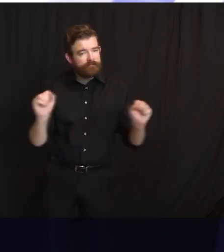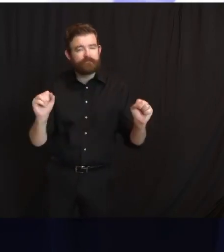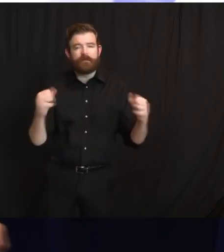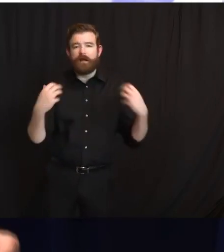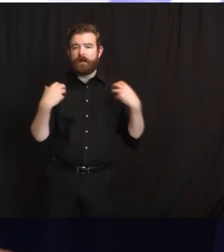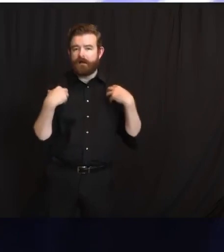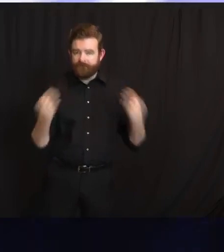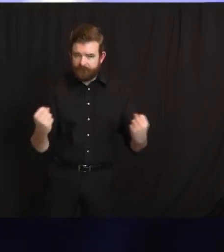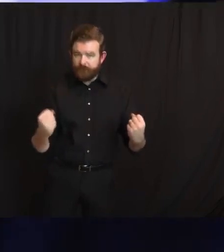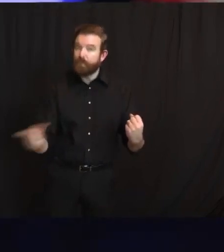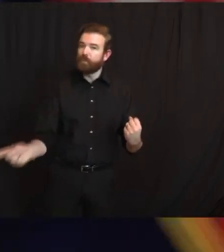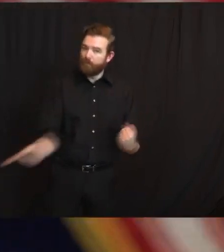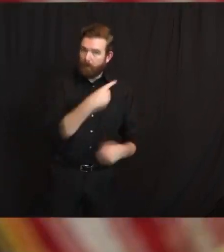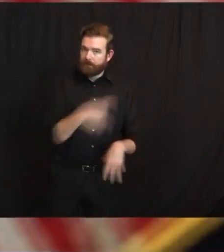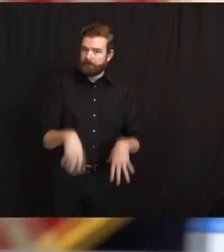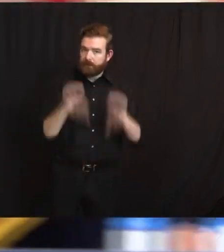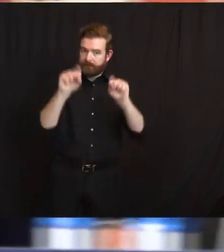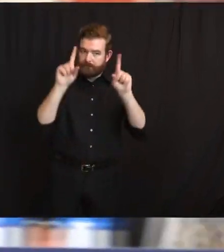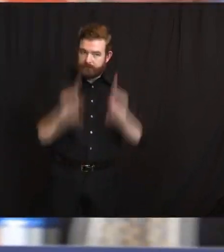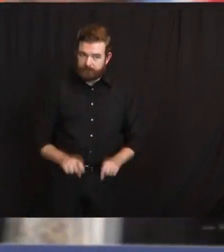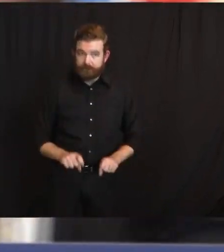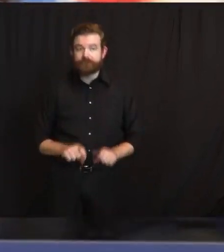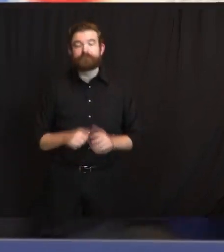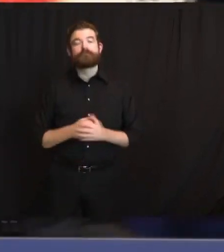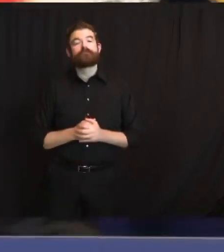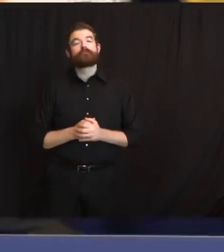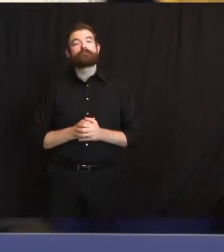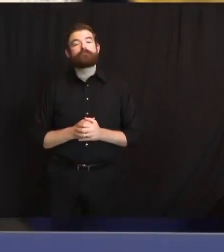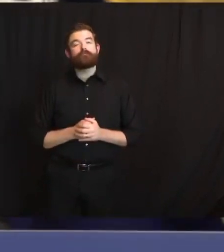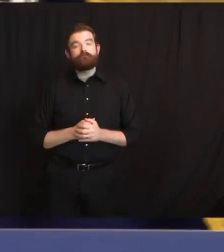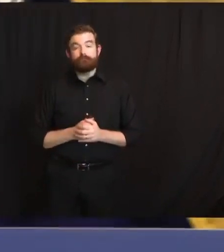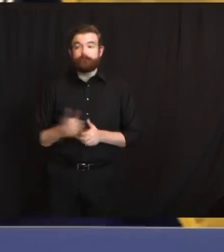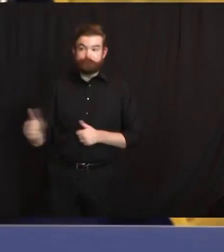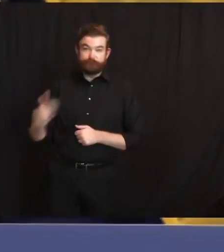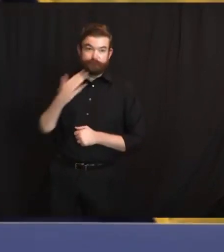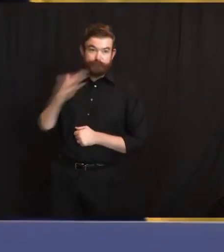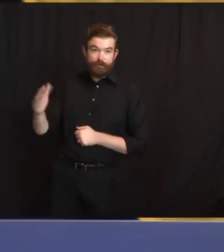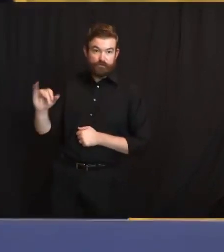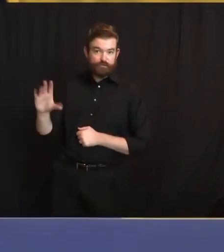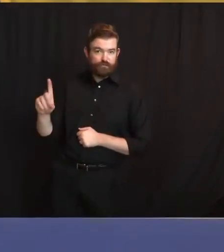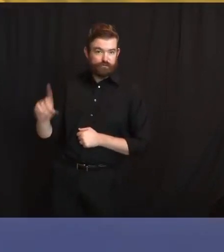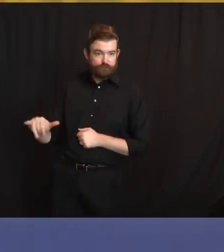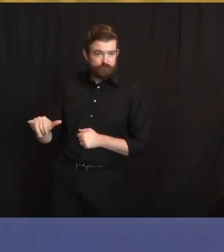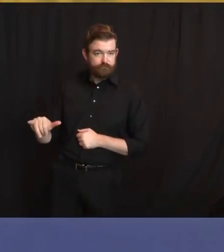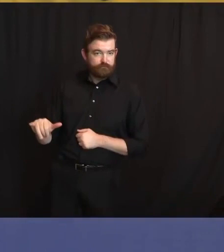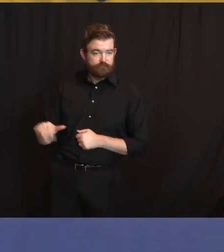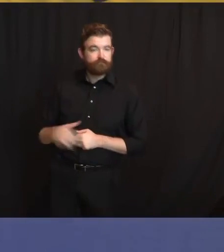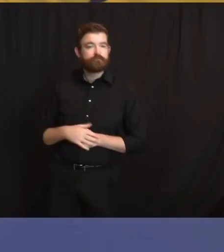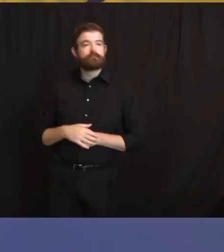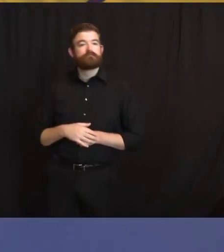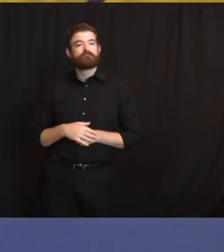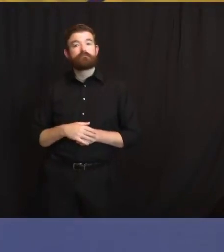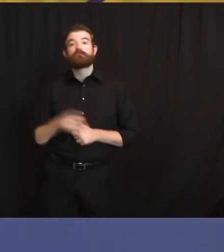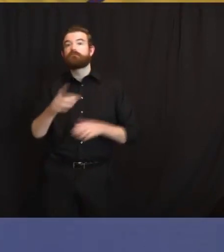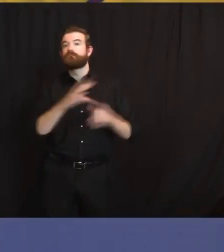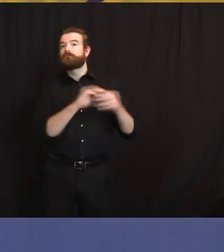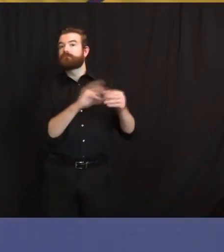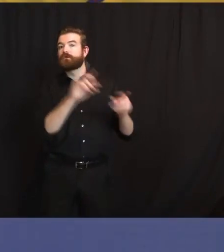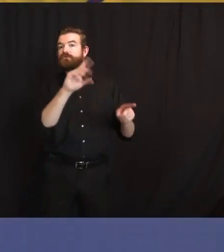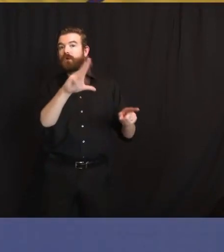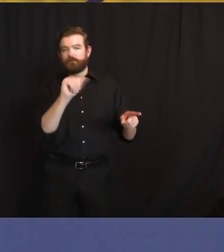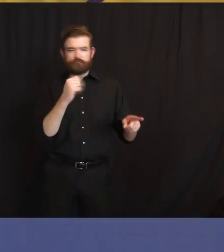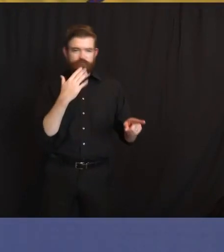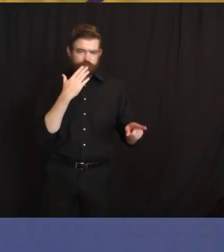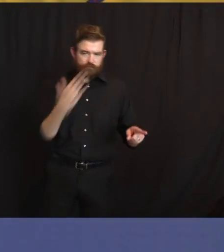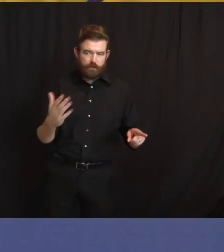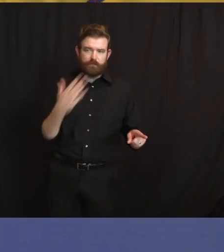you. Judy, thank you, and great news on doulas, so hats off to you and the team. With that, let's turn to Colonel Pat